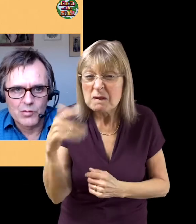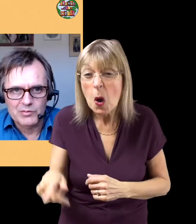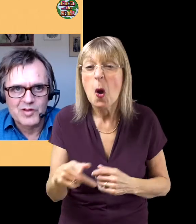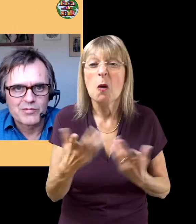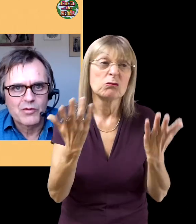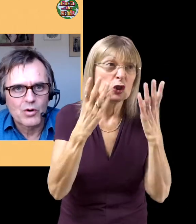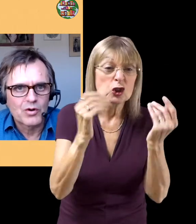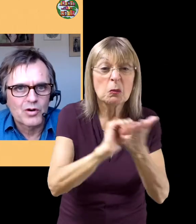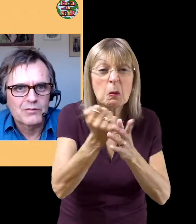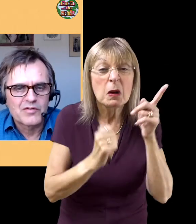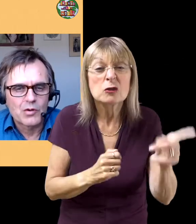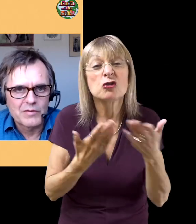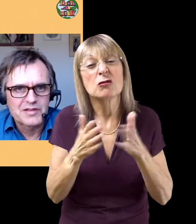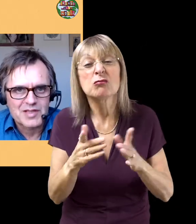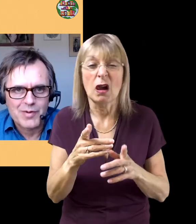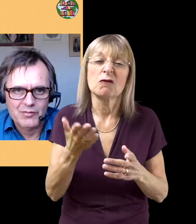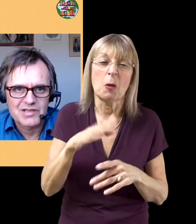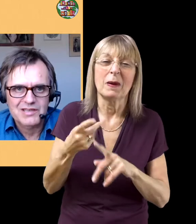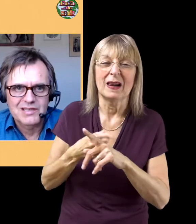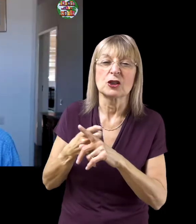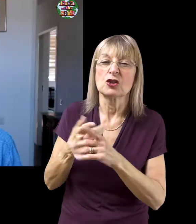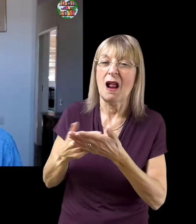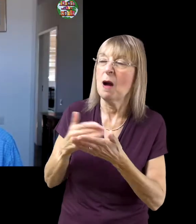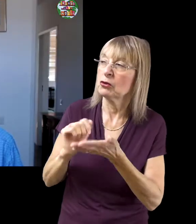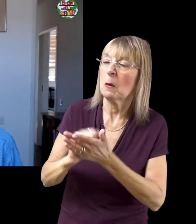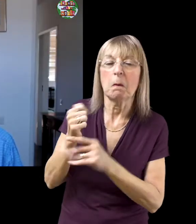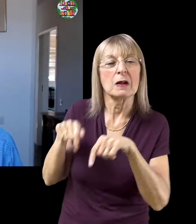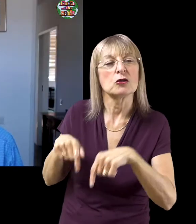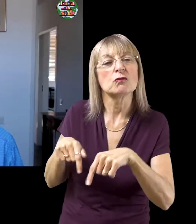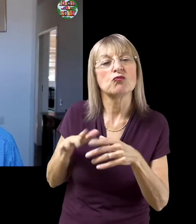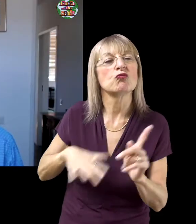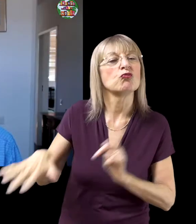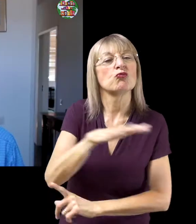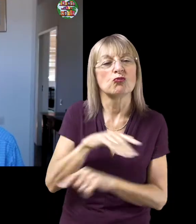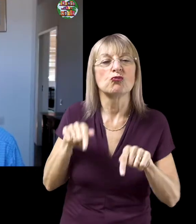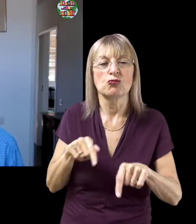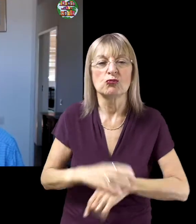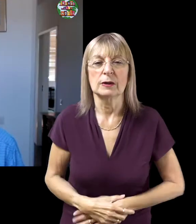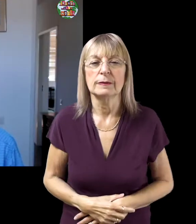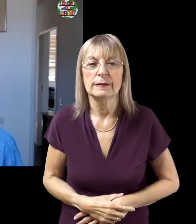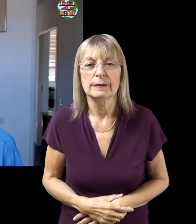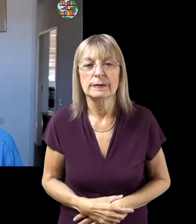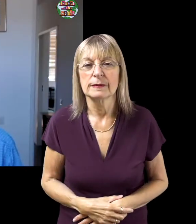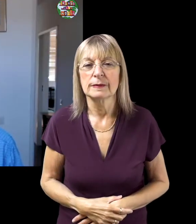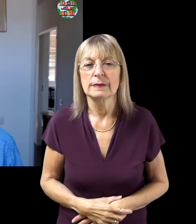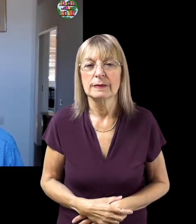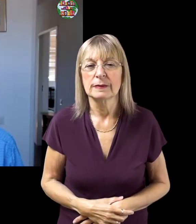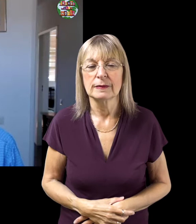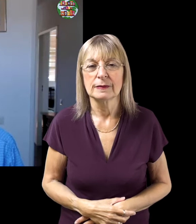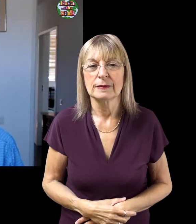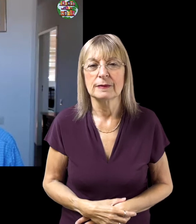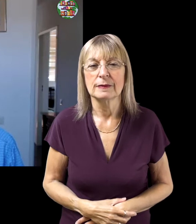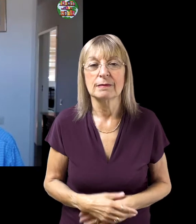I've worked with them before, or with the Dutch publisher, but generally it comes from the English language publisher. So